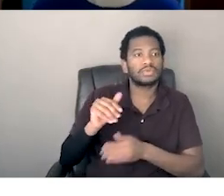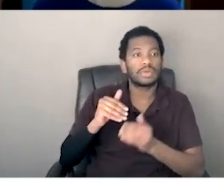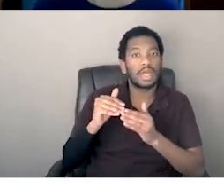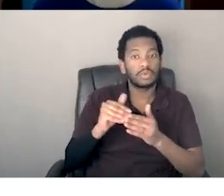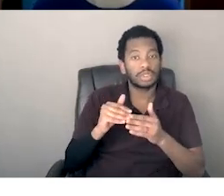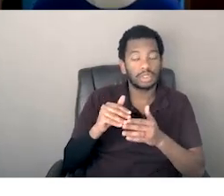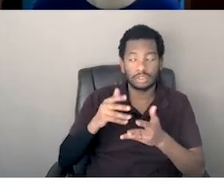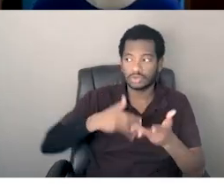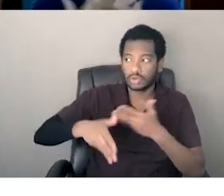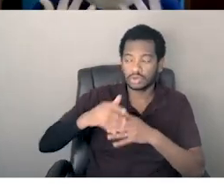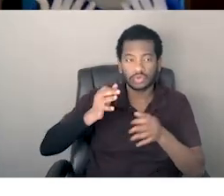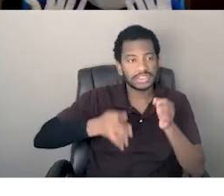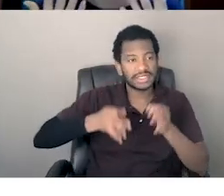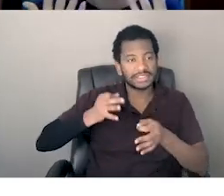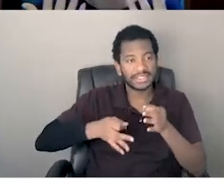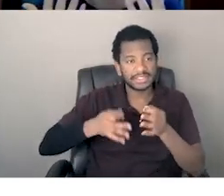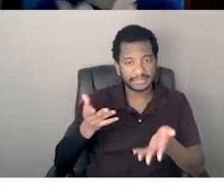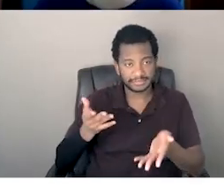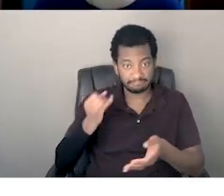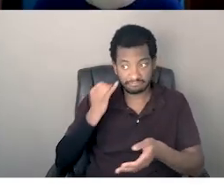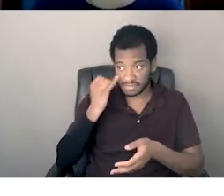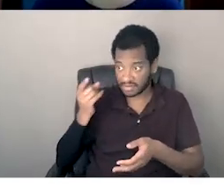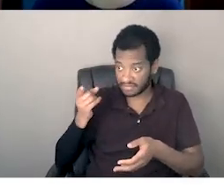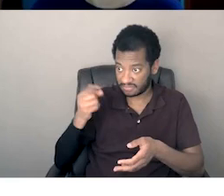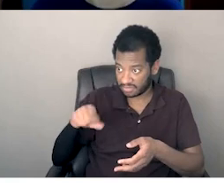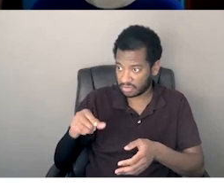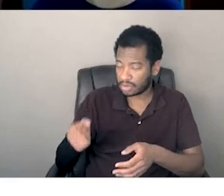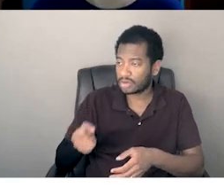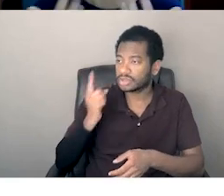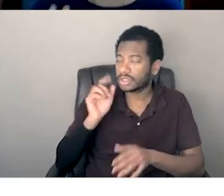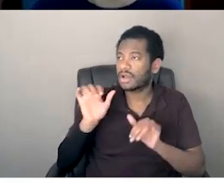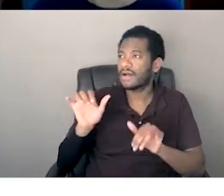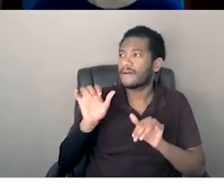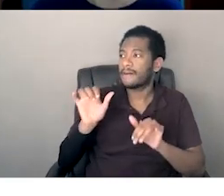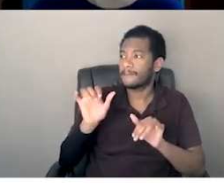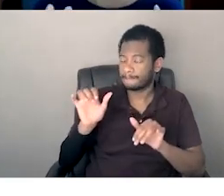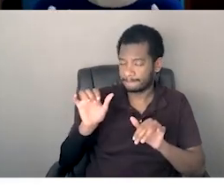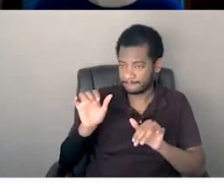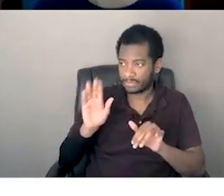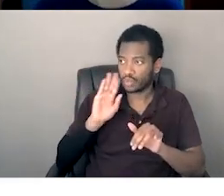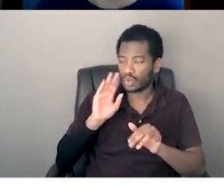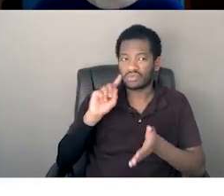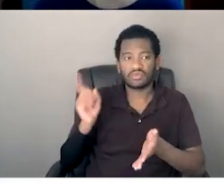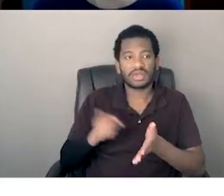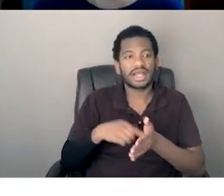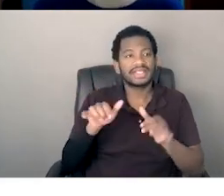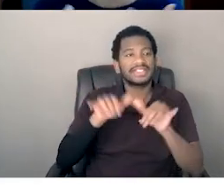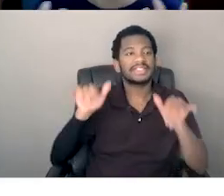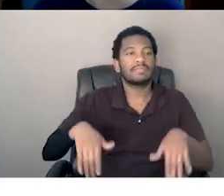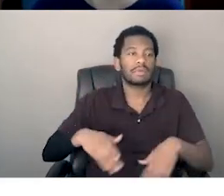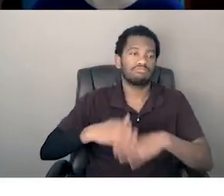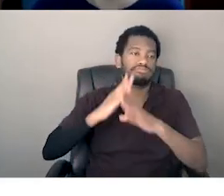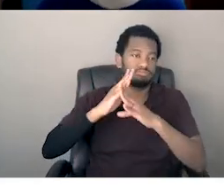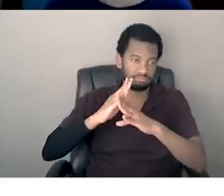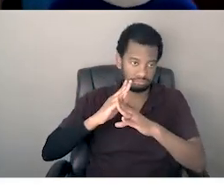justice, because those who are taking this lens are going to recognize the systemic barriers and